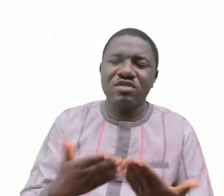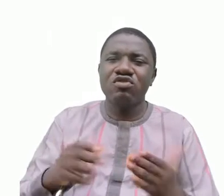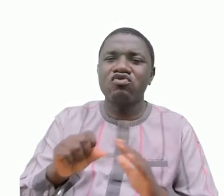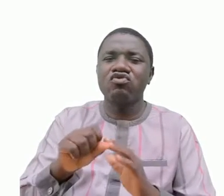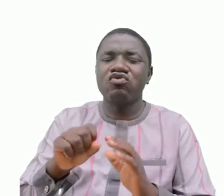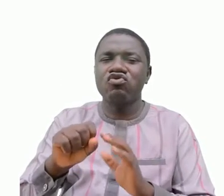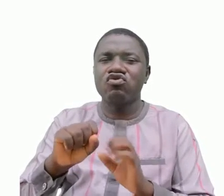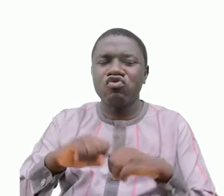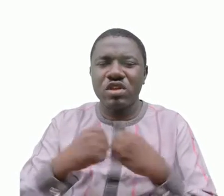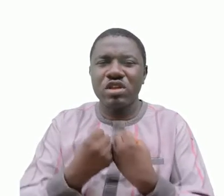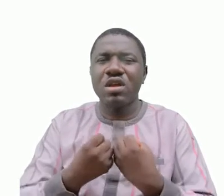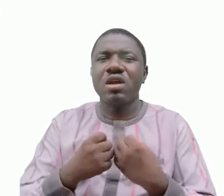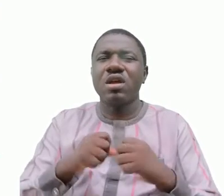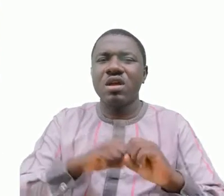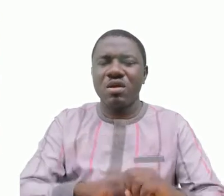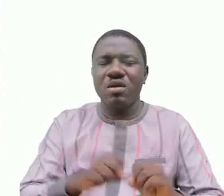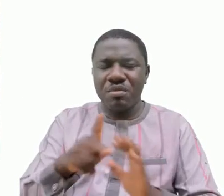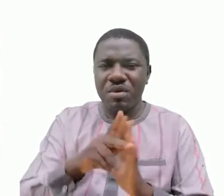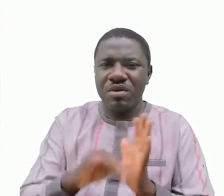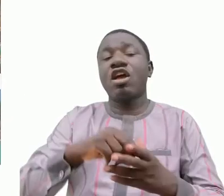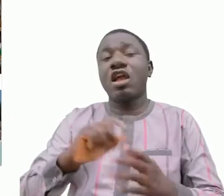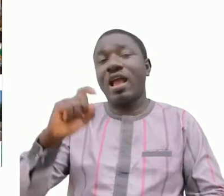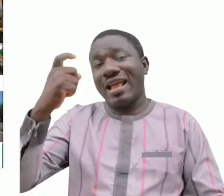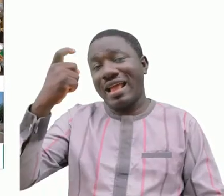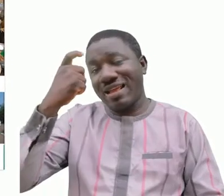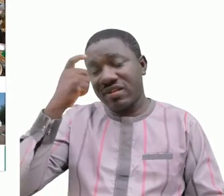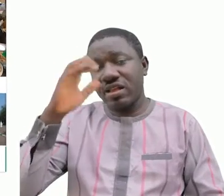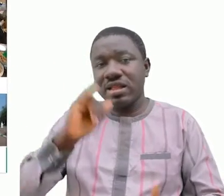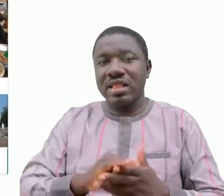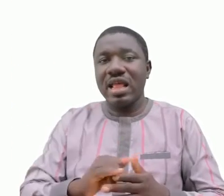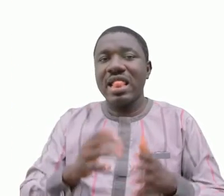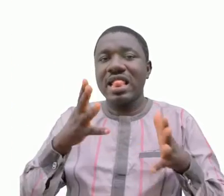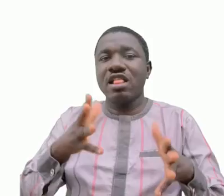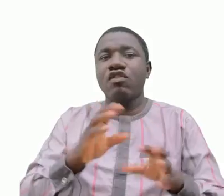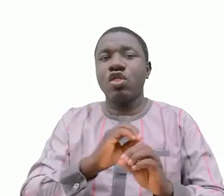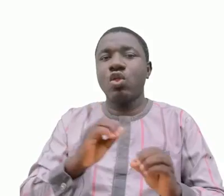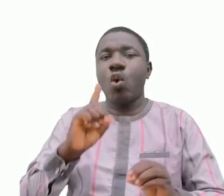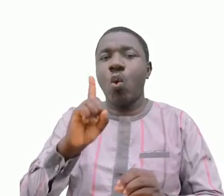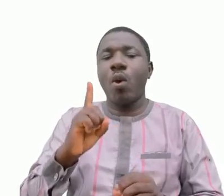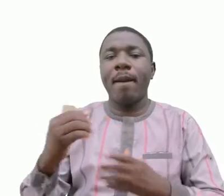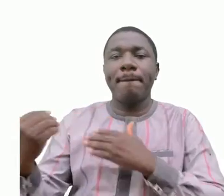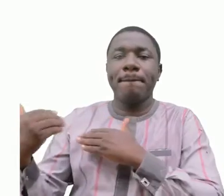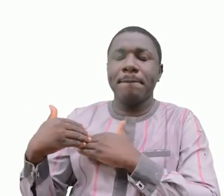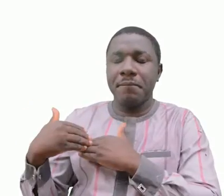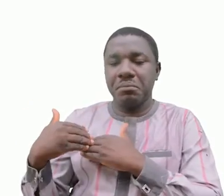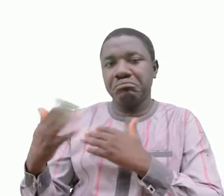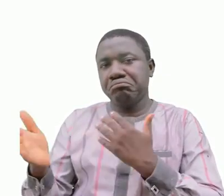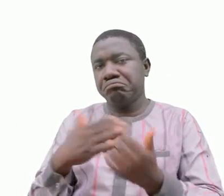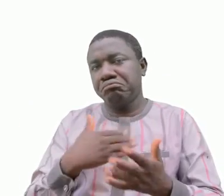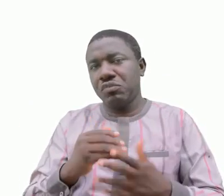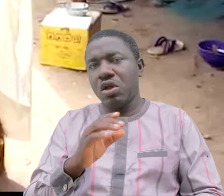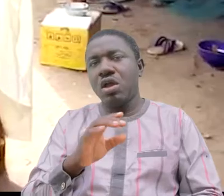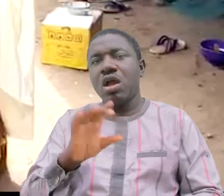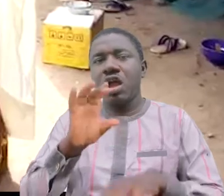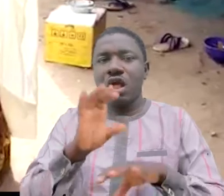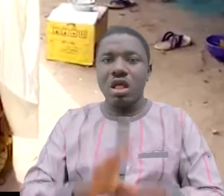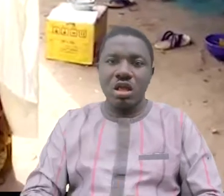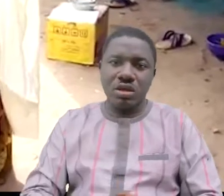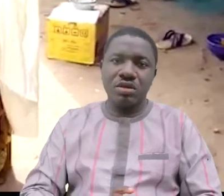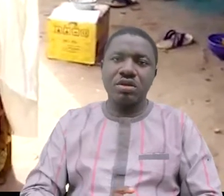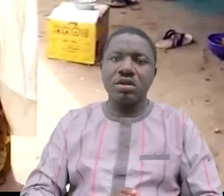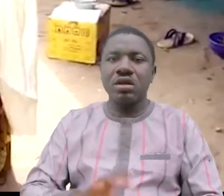social protection policy, which reflects the state government's commitment to inclusive governance that leaves no one